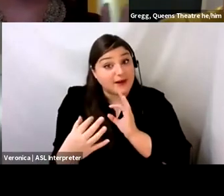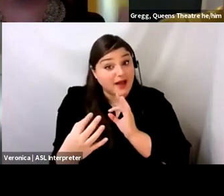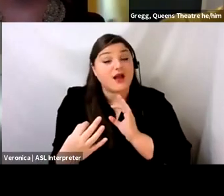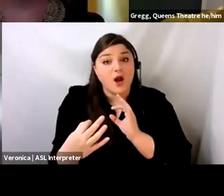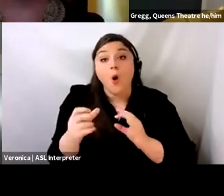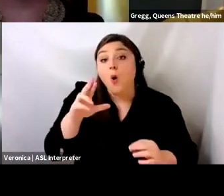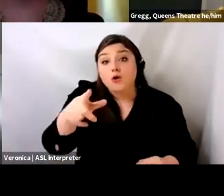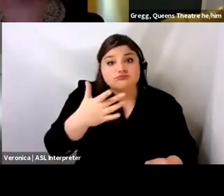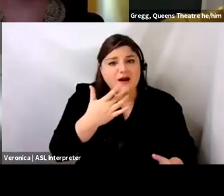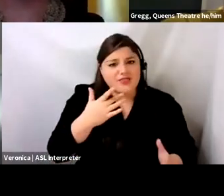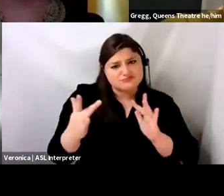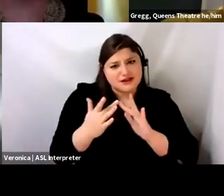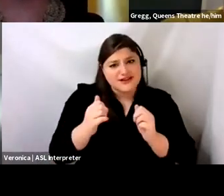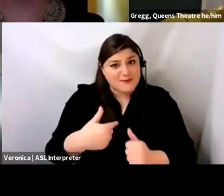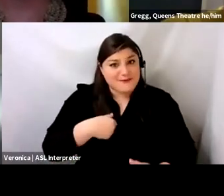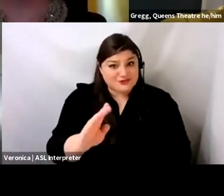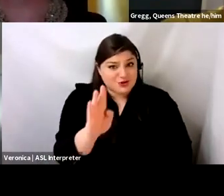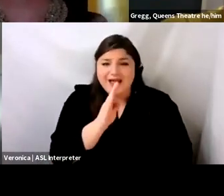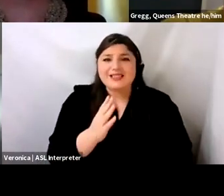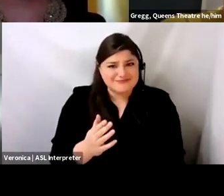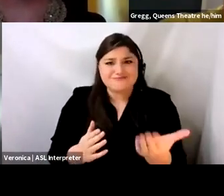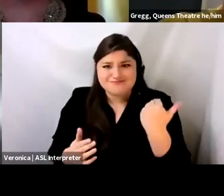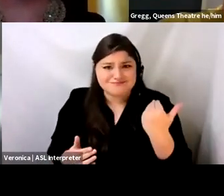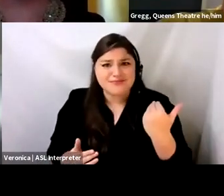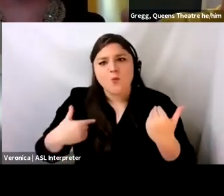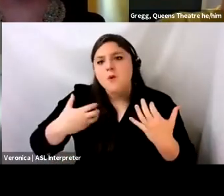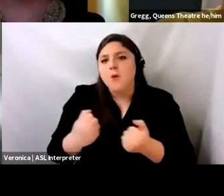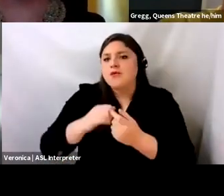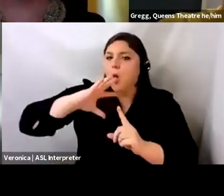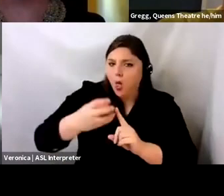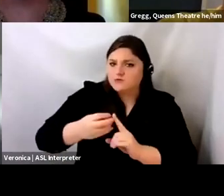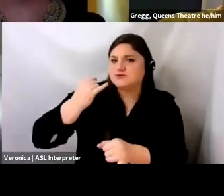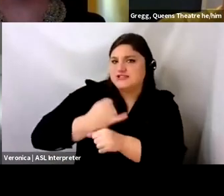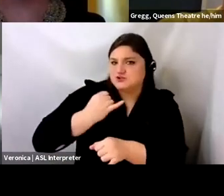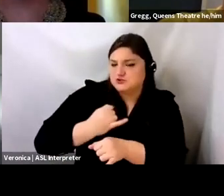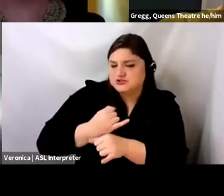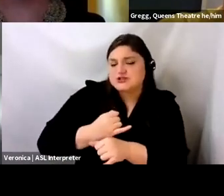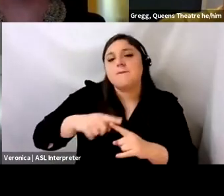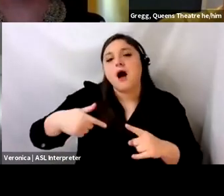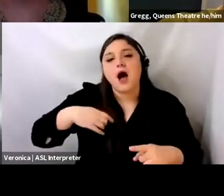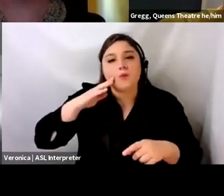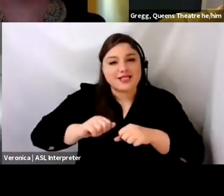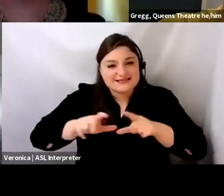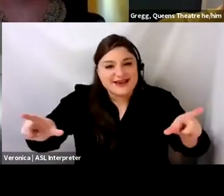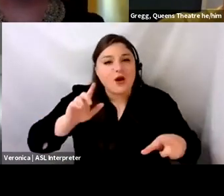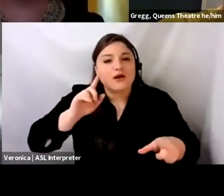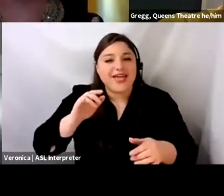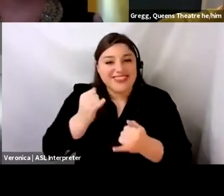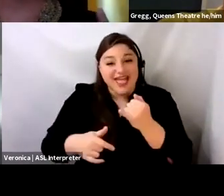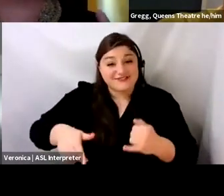me about your experience with your, your cultural institution. Eventually we'll be using this information in the survey to create a